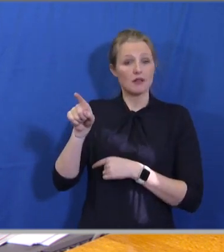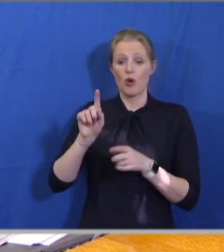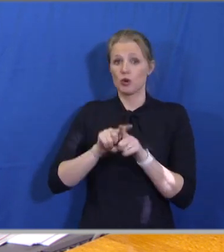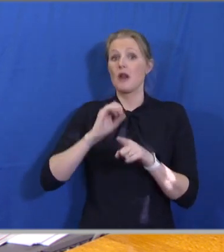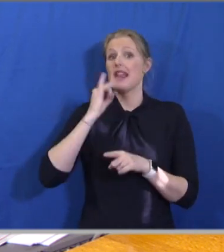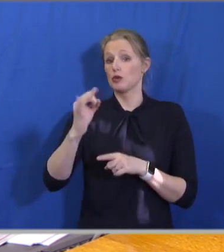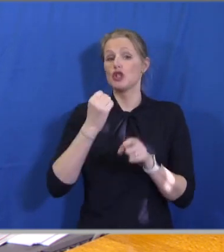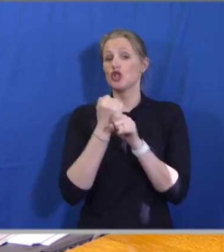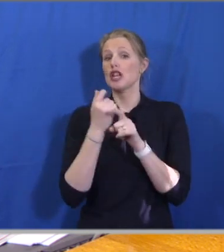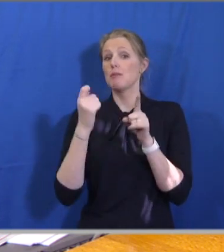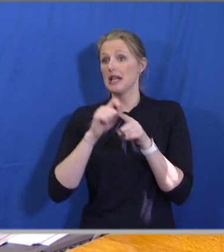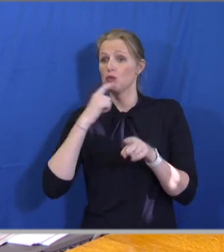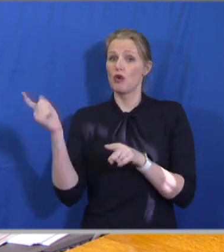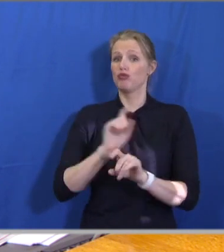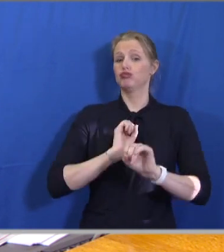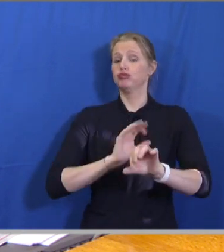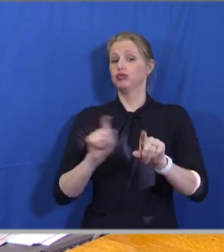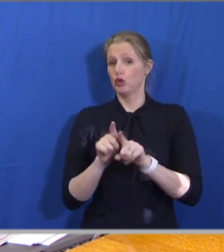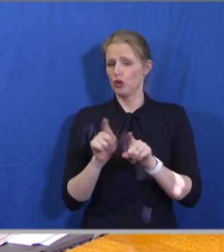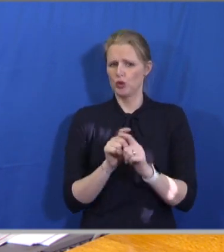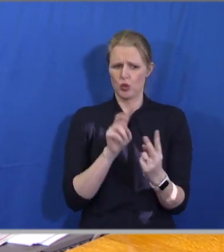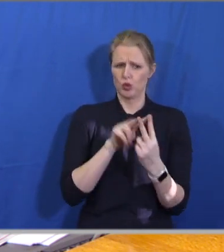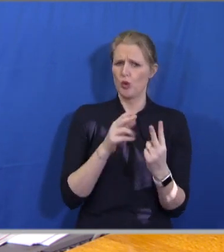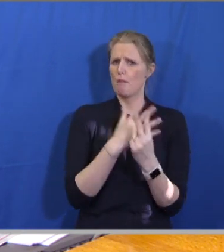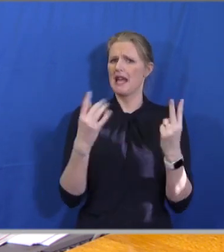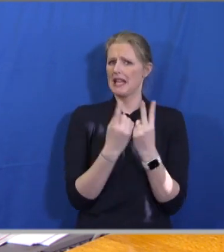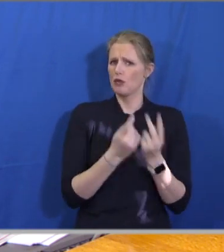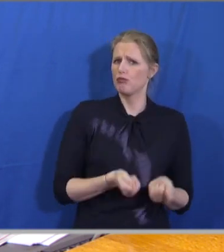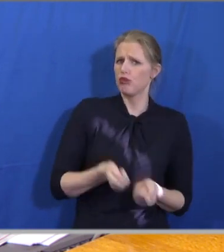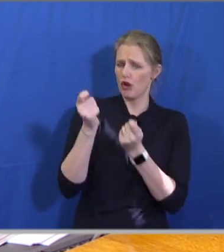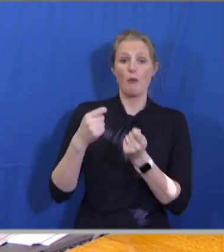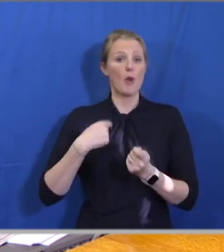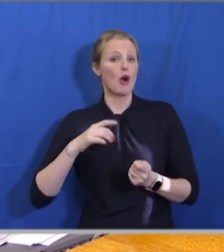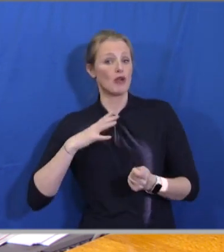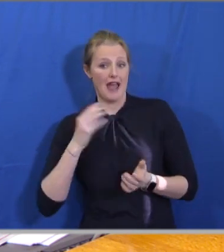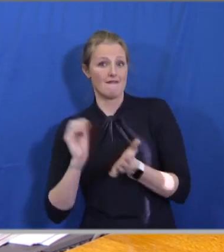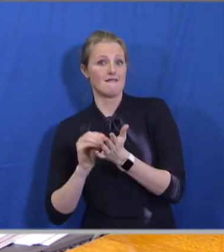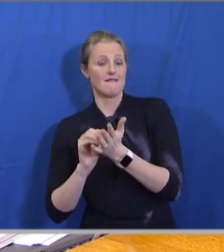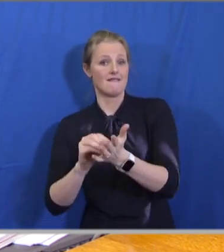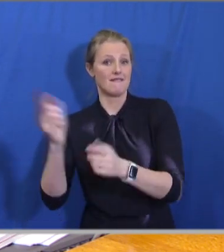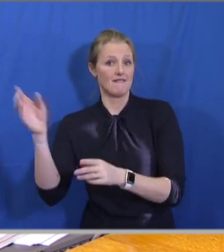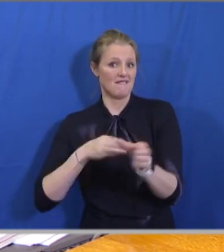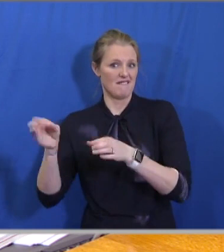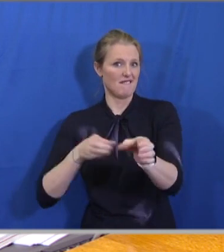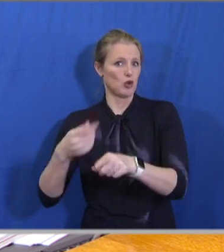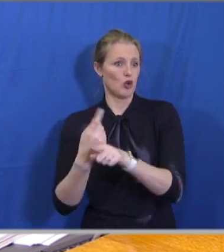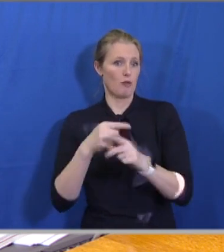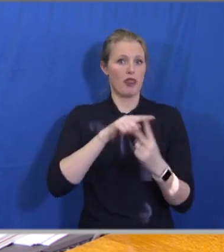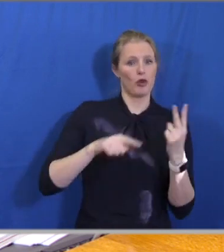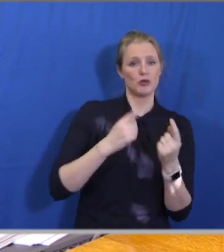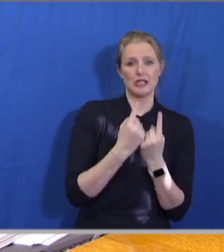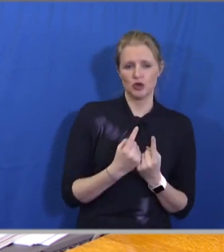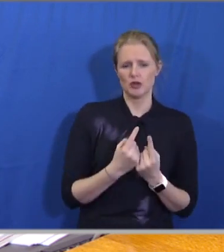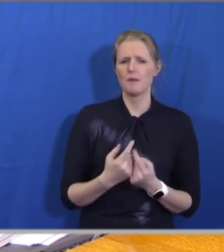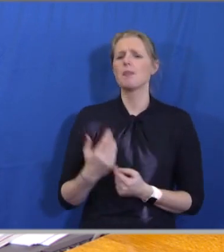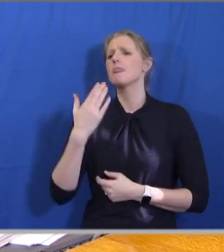week. So both of the issues you have raised are on the committee's radar as well. I just want to go back to you, Minister, to check. Thank you for taking those questions and for giving your presentation.